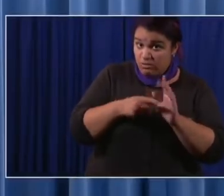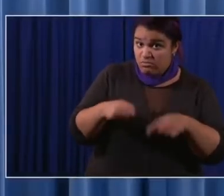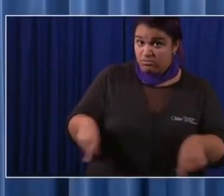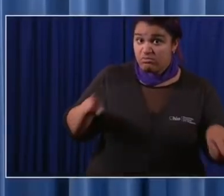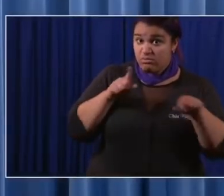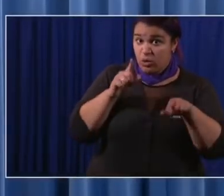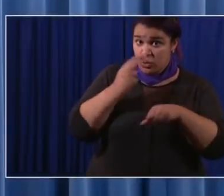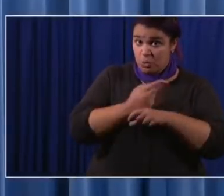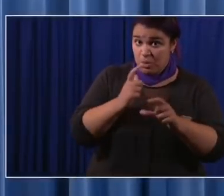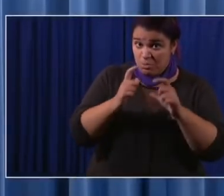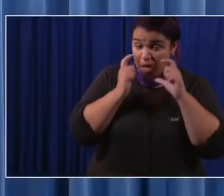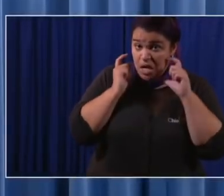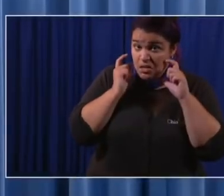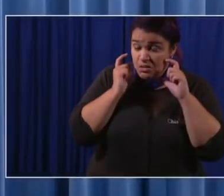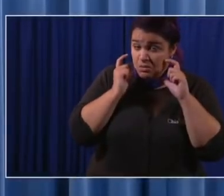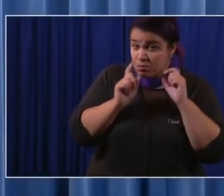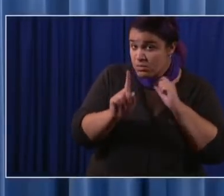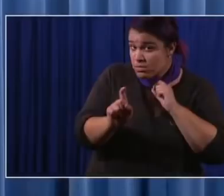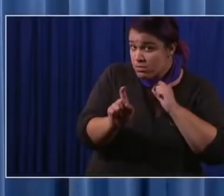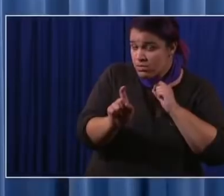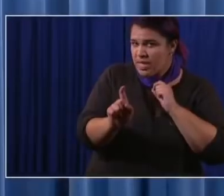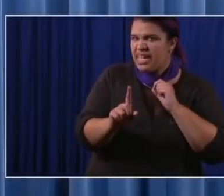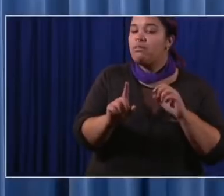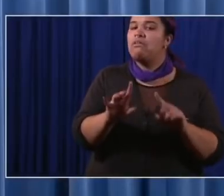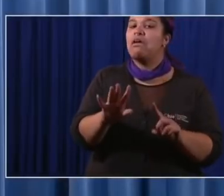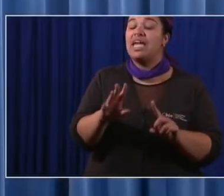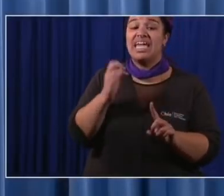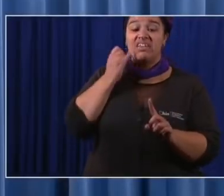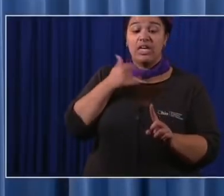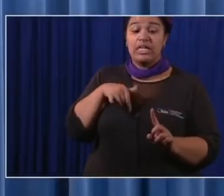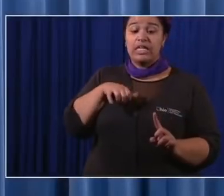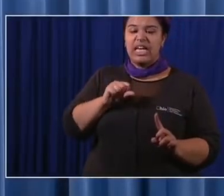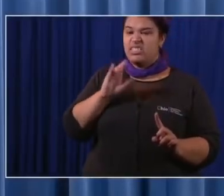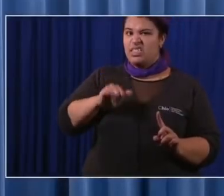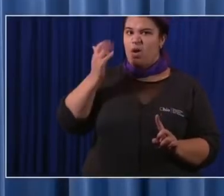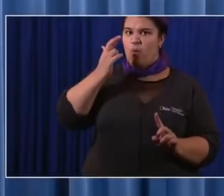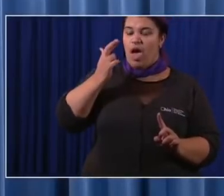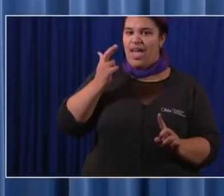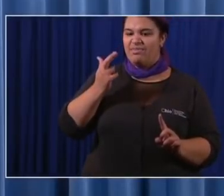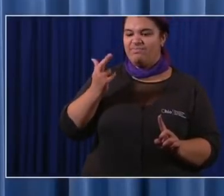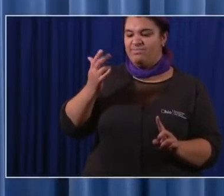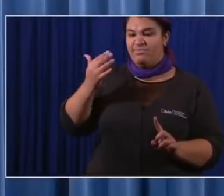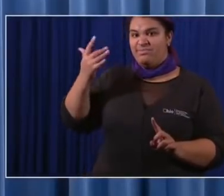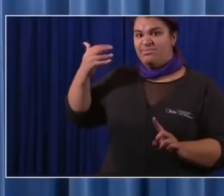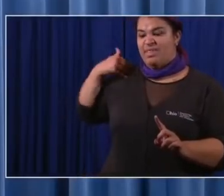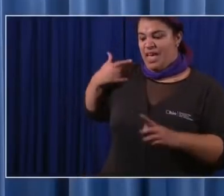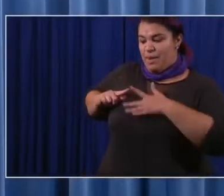least initially, you preferred statewide orders as opposed to county-by-county orders?